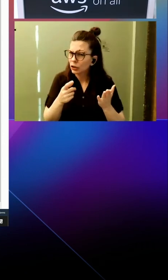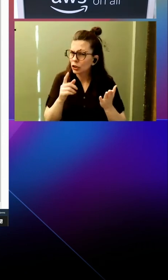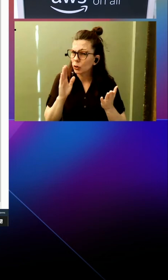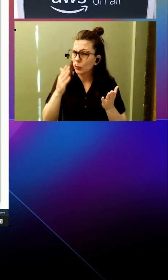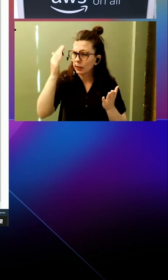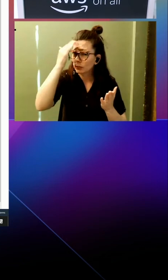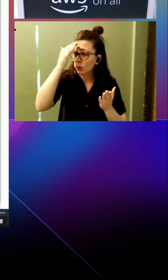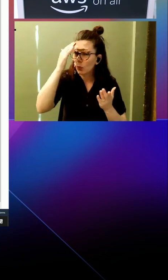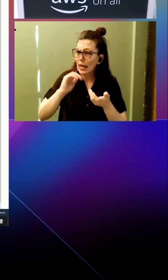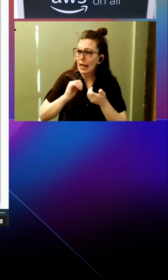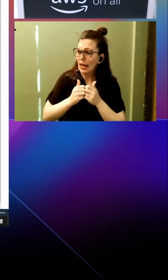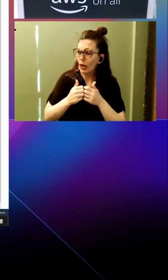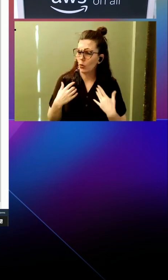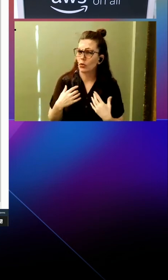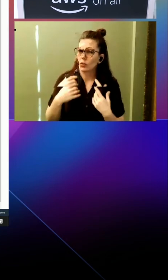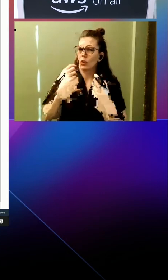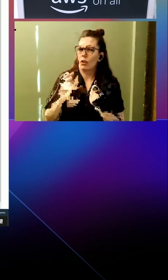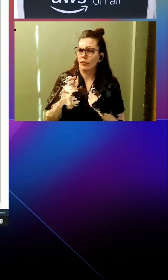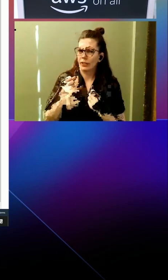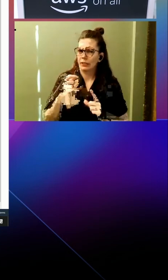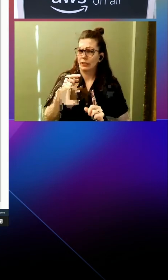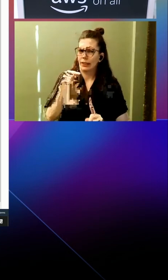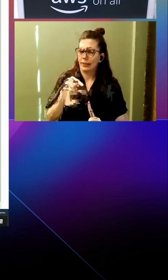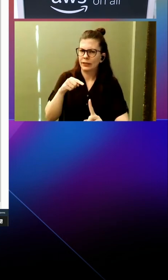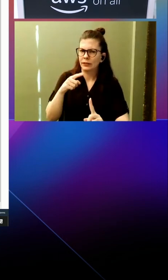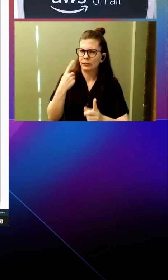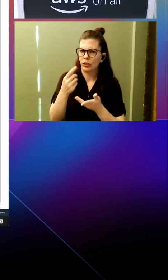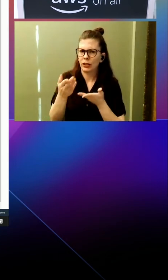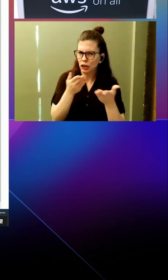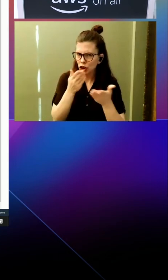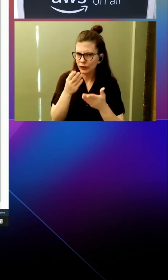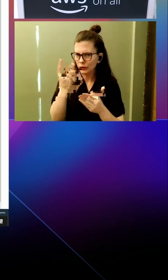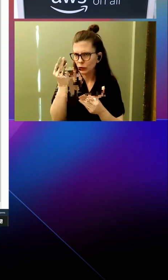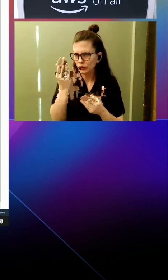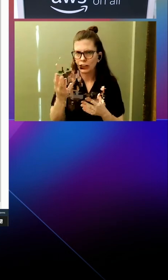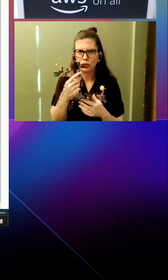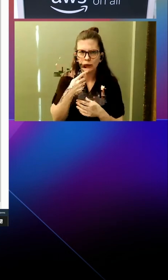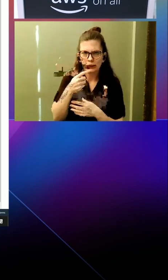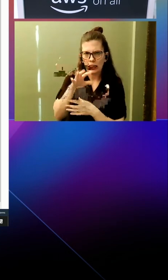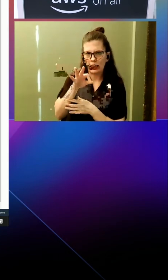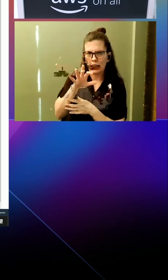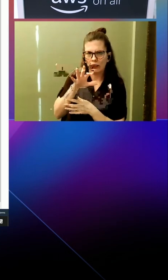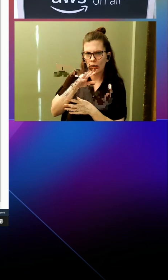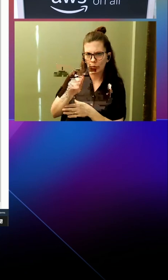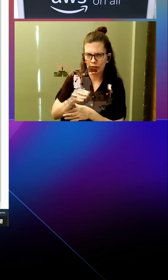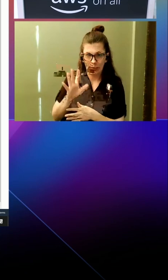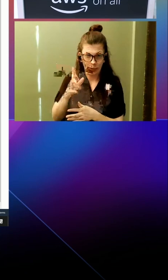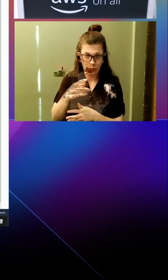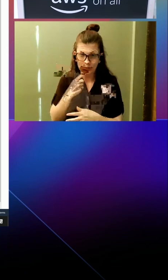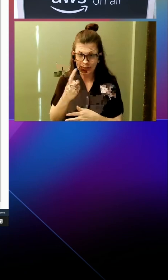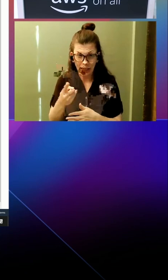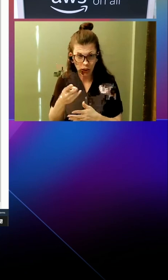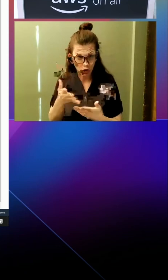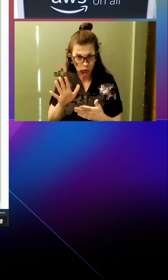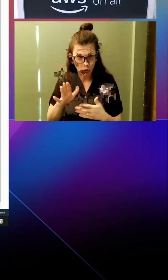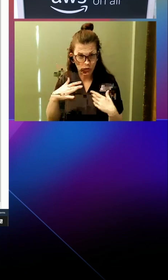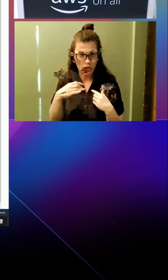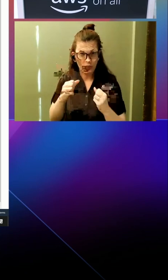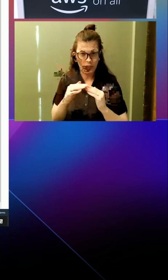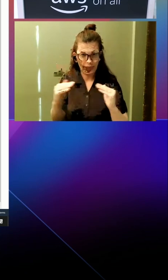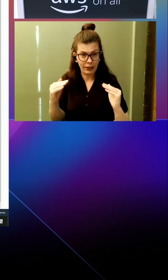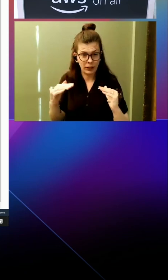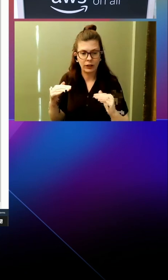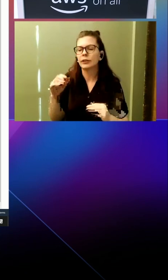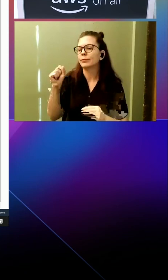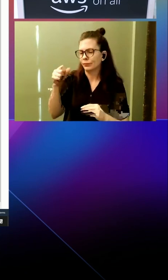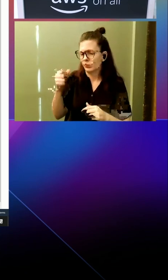you are about this? Will the service tell you, you said 95%, will it tell you how confident you are? Yes, at every key value